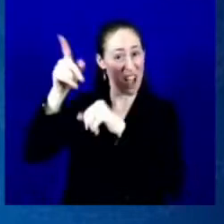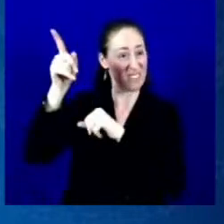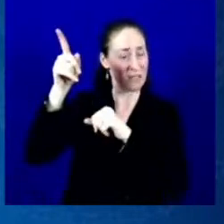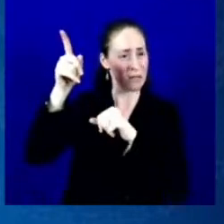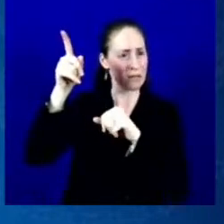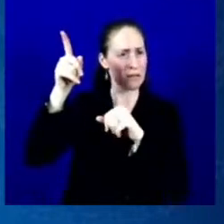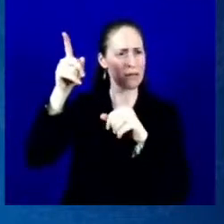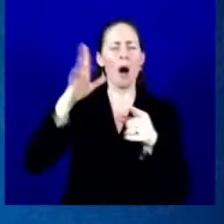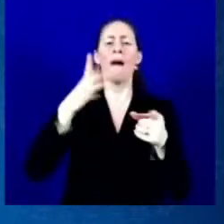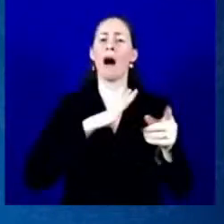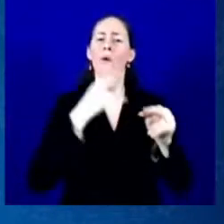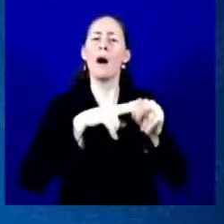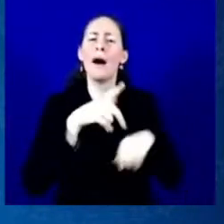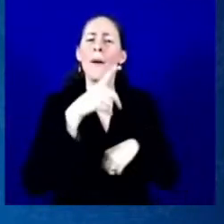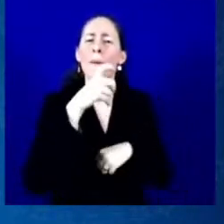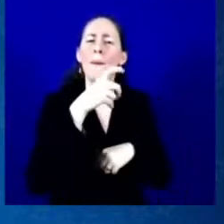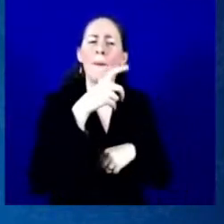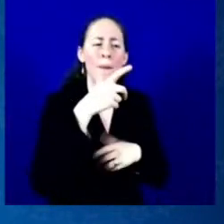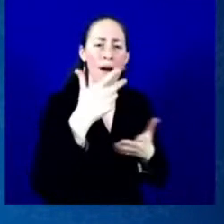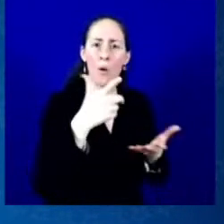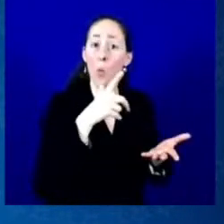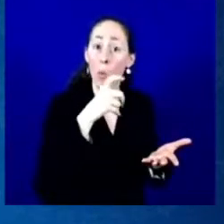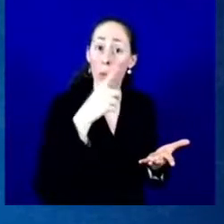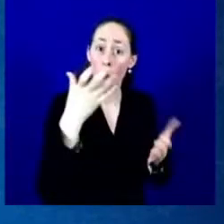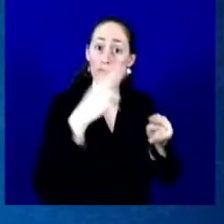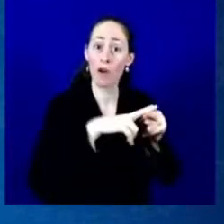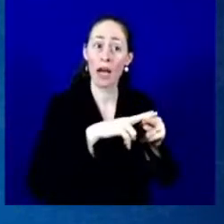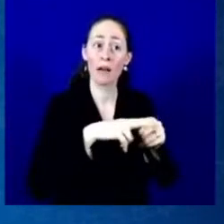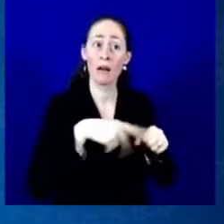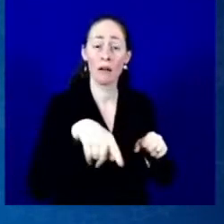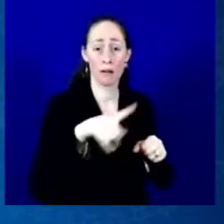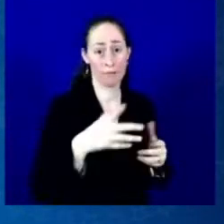Instead, whose are going to cut?